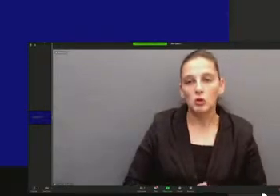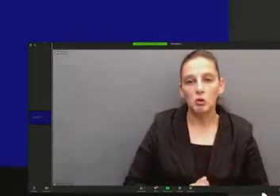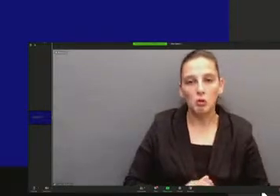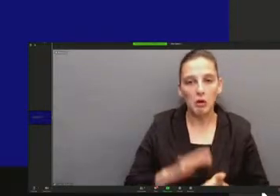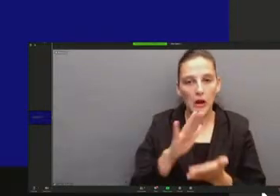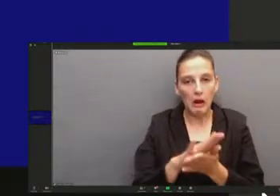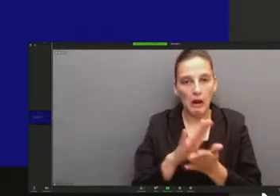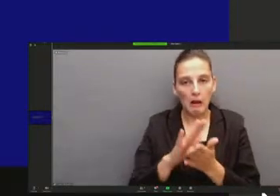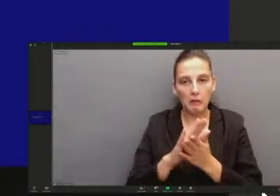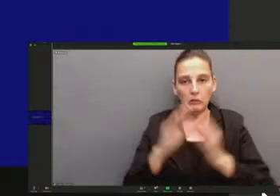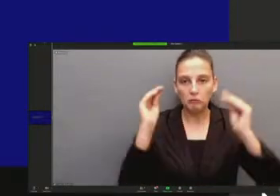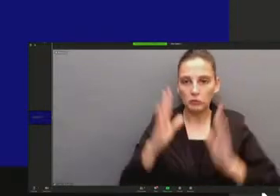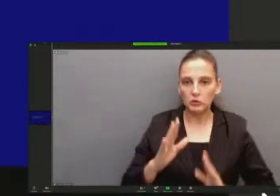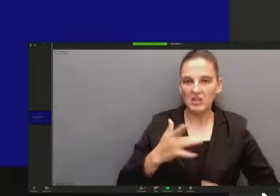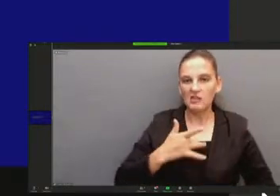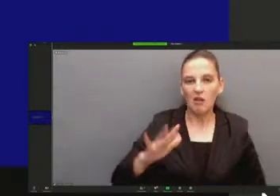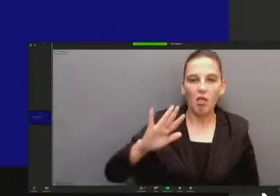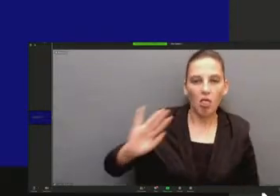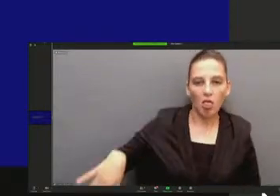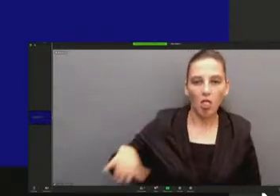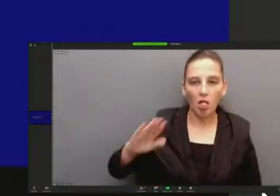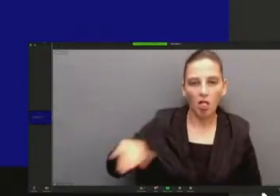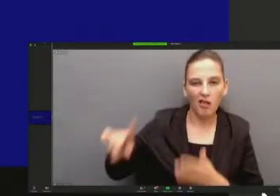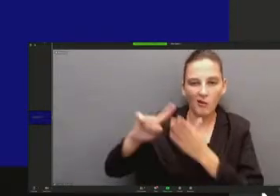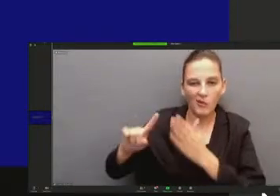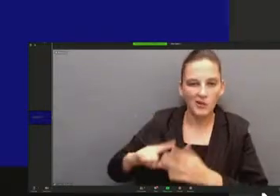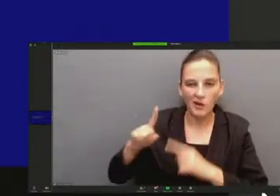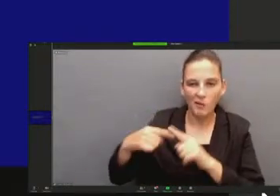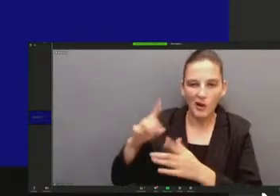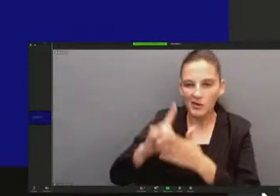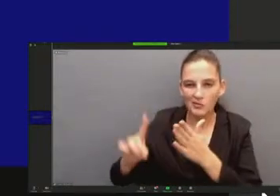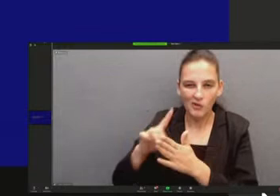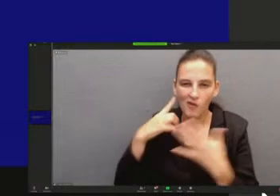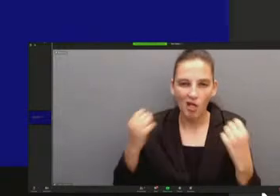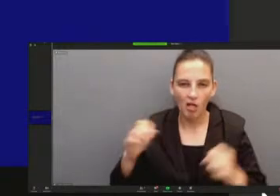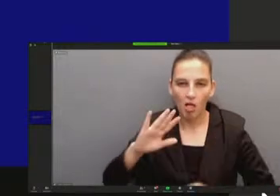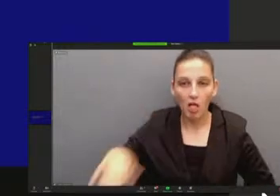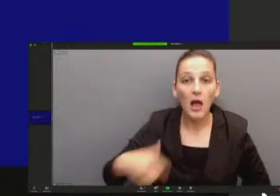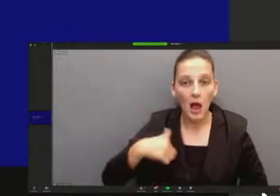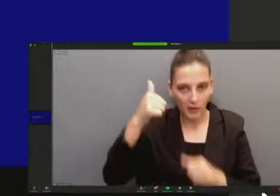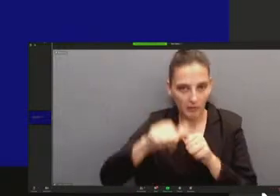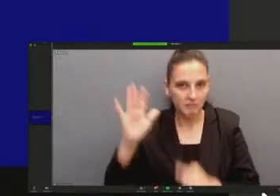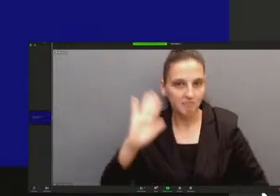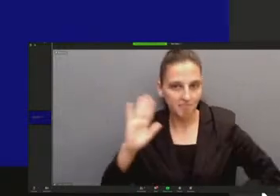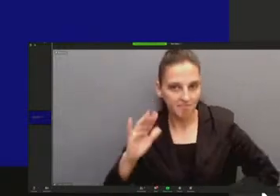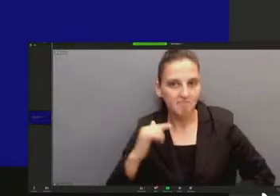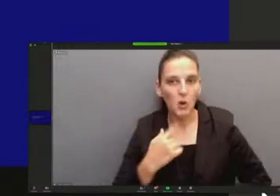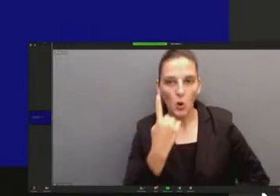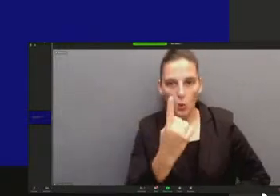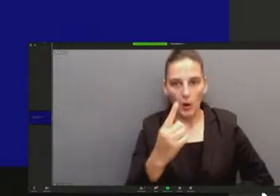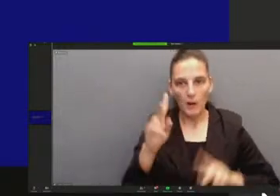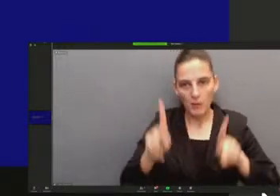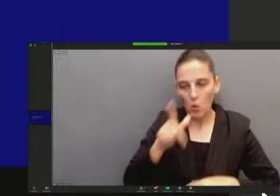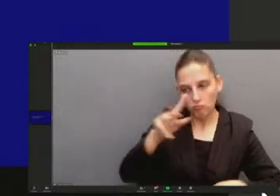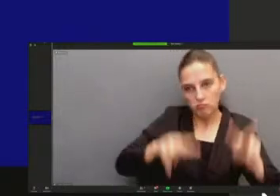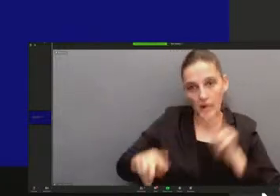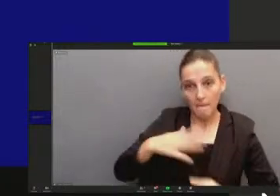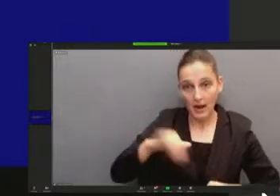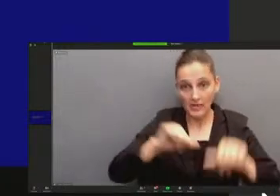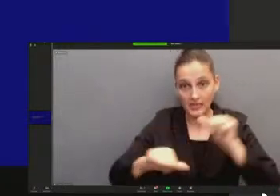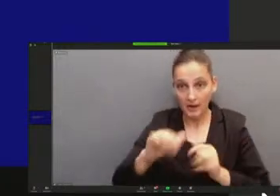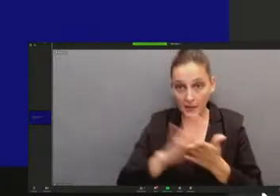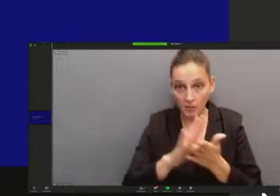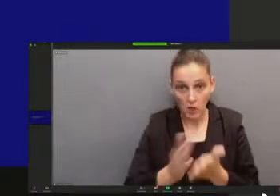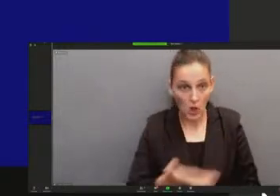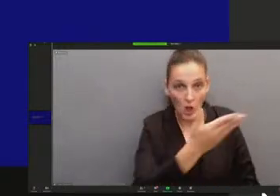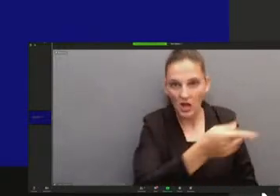very dismissive of the research on discrimination and health. I remember being told by a review of one of my scientific papers that the term racism does not